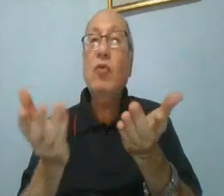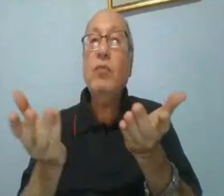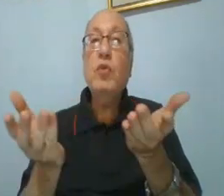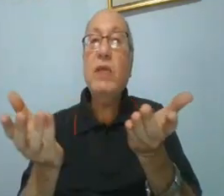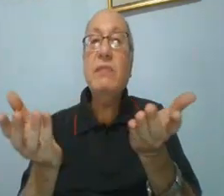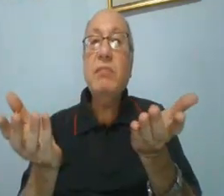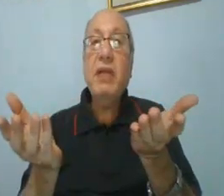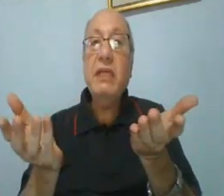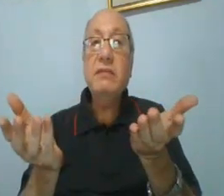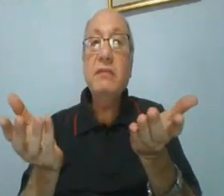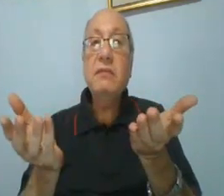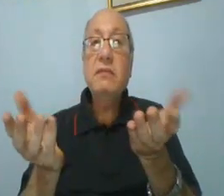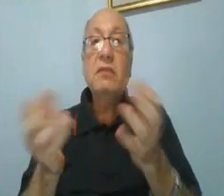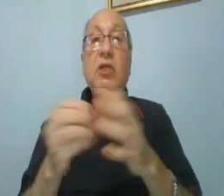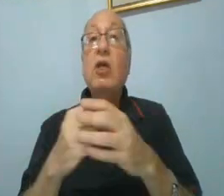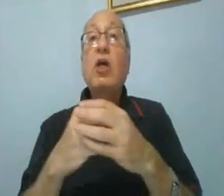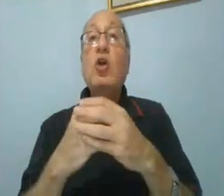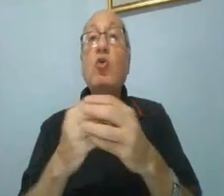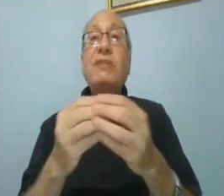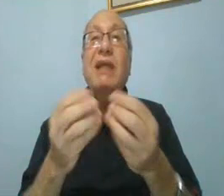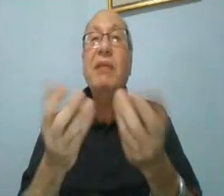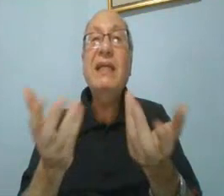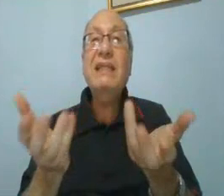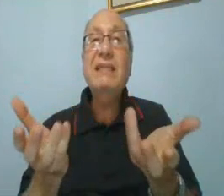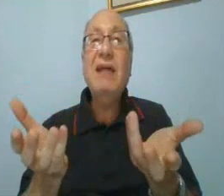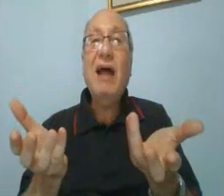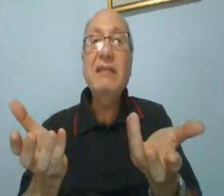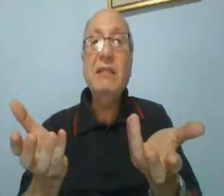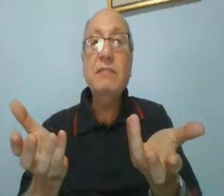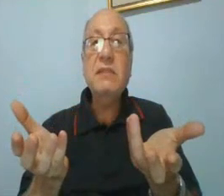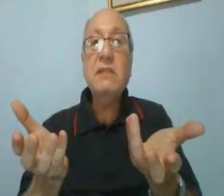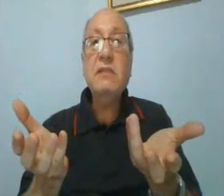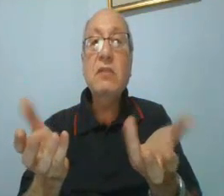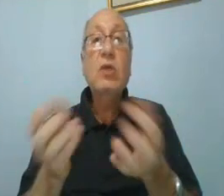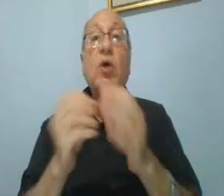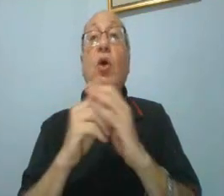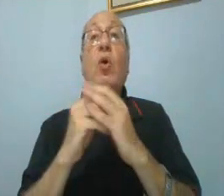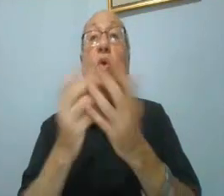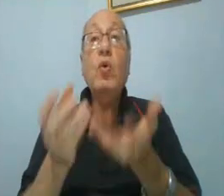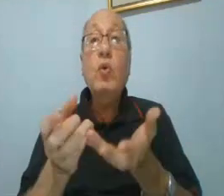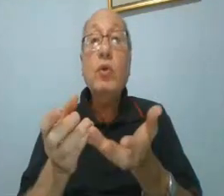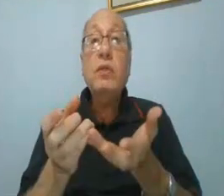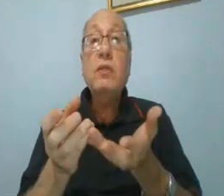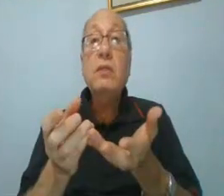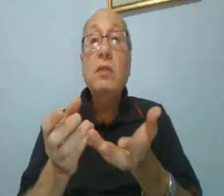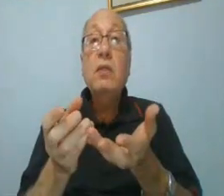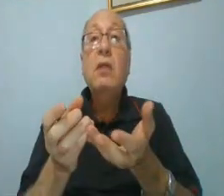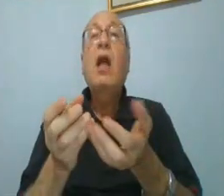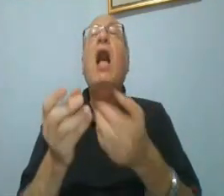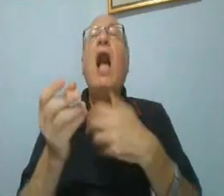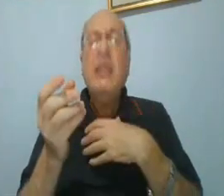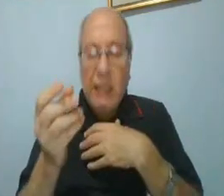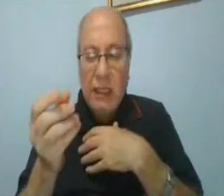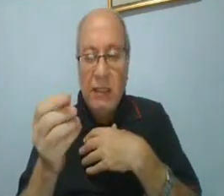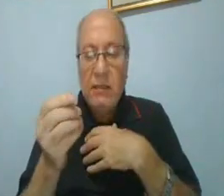non-intact skin or mucous membrane, contaminated items, or